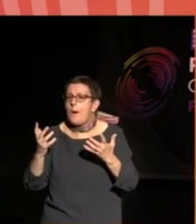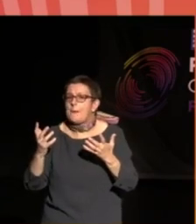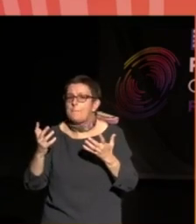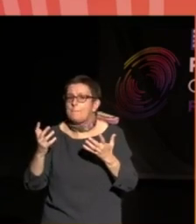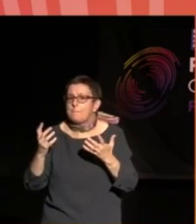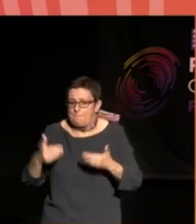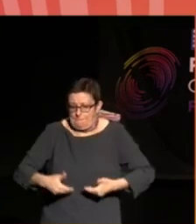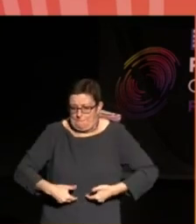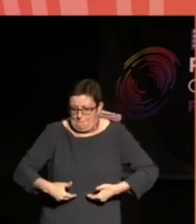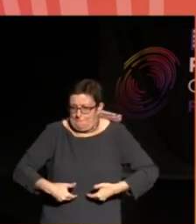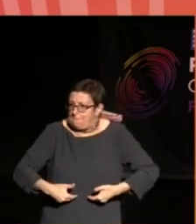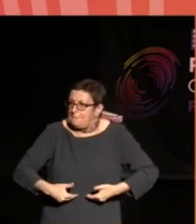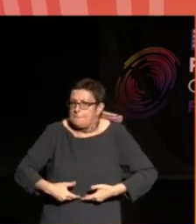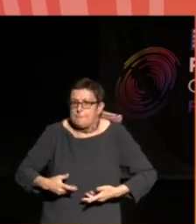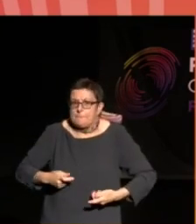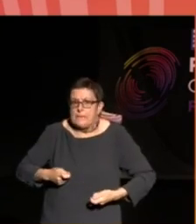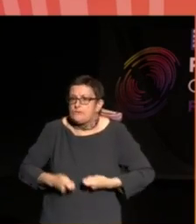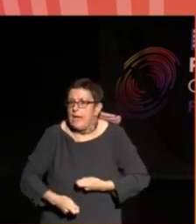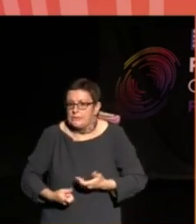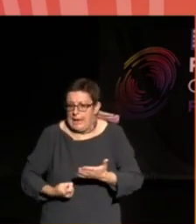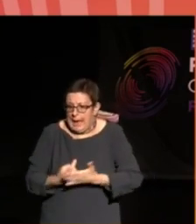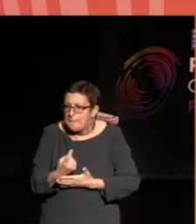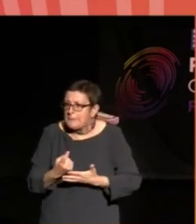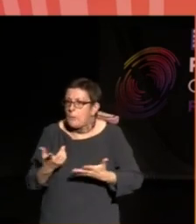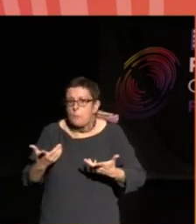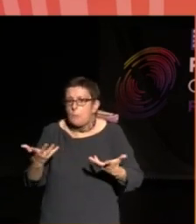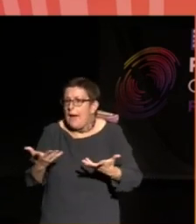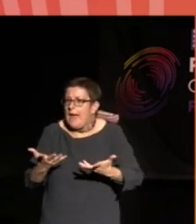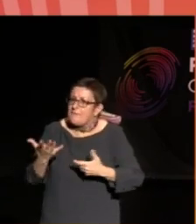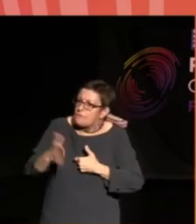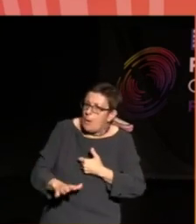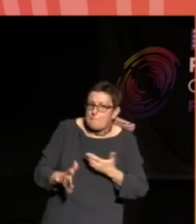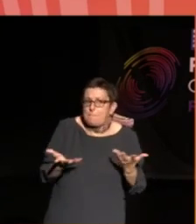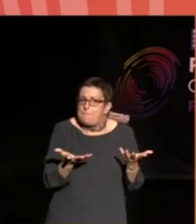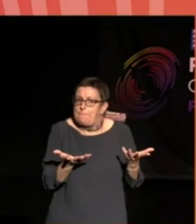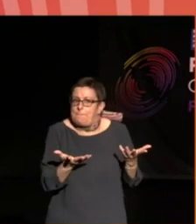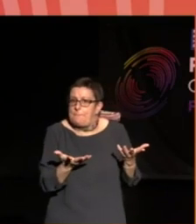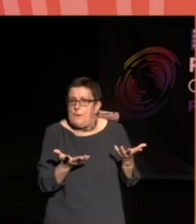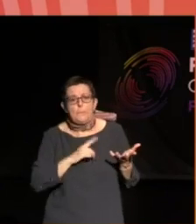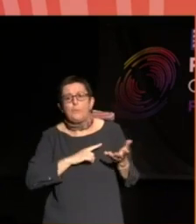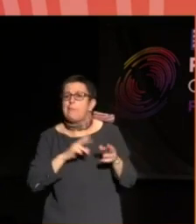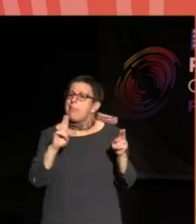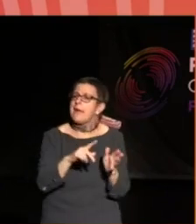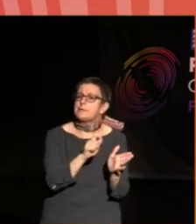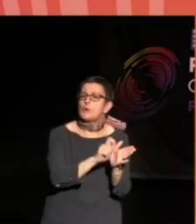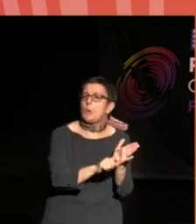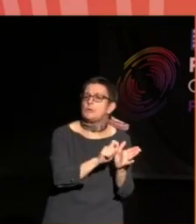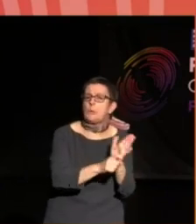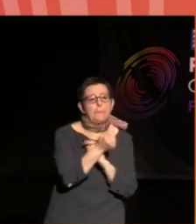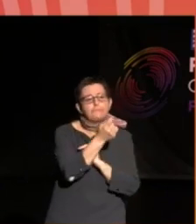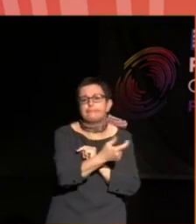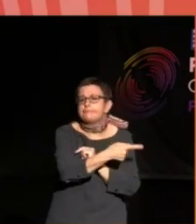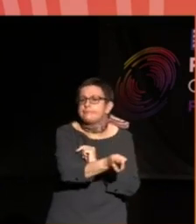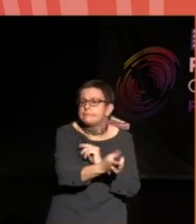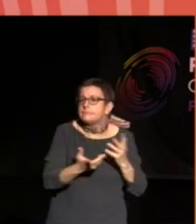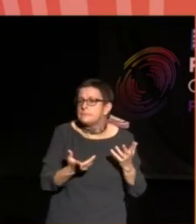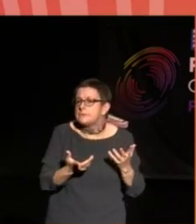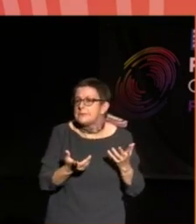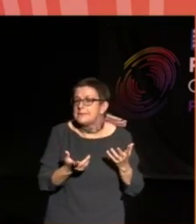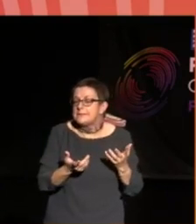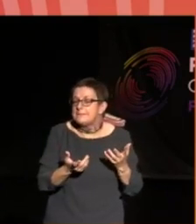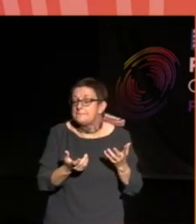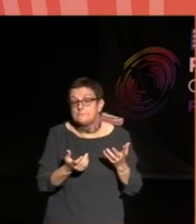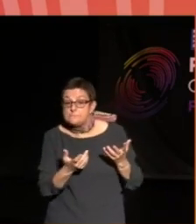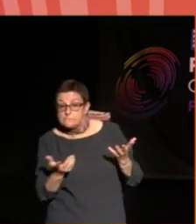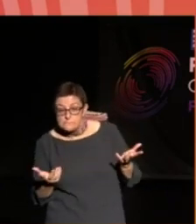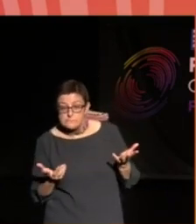change, for positive change, so we get good growth or we get a more sustainable economy, comes from in the work and world you see, and whether there are any